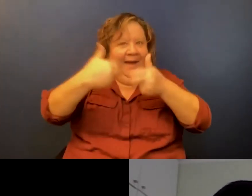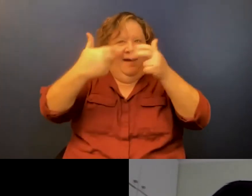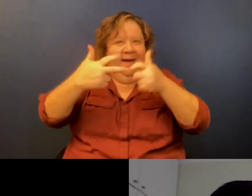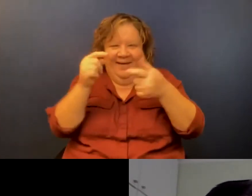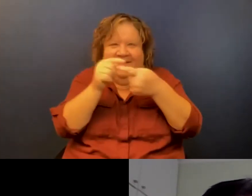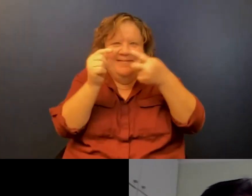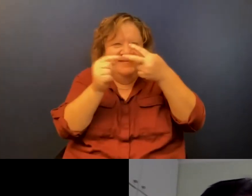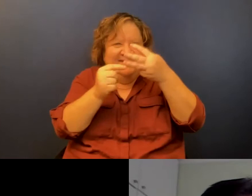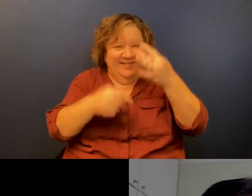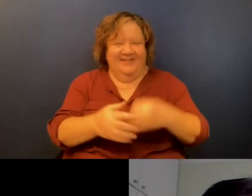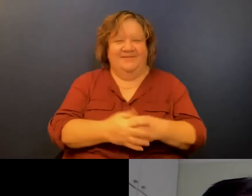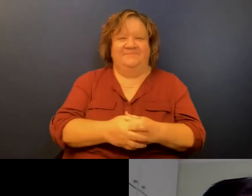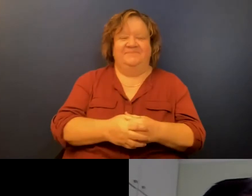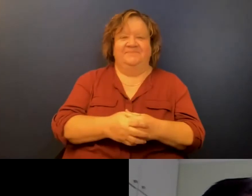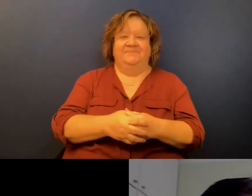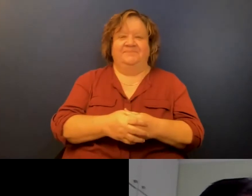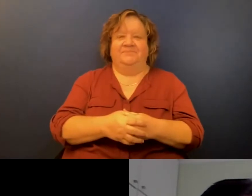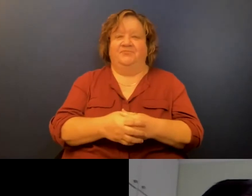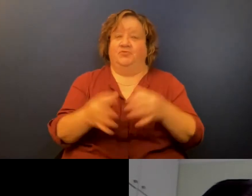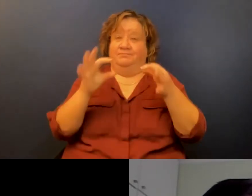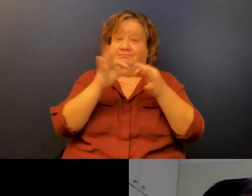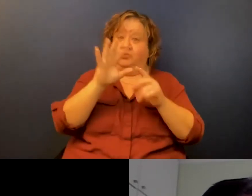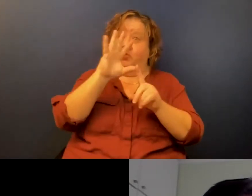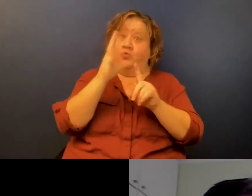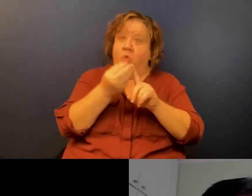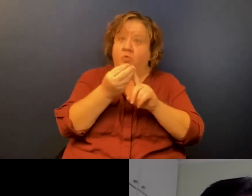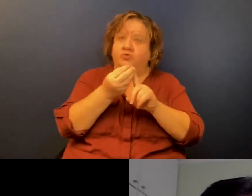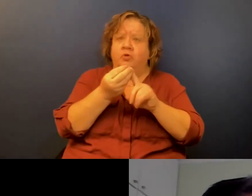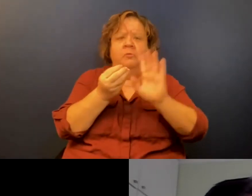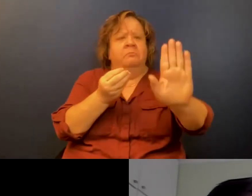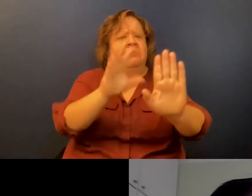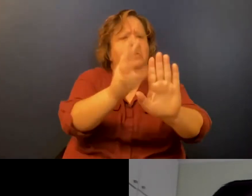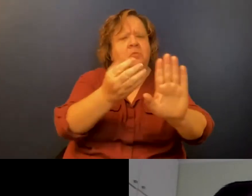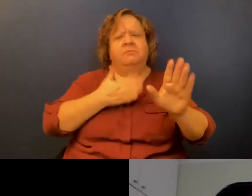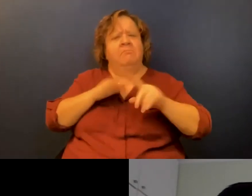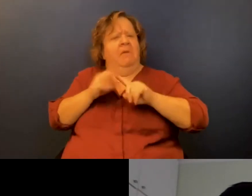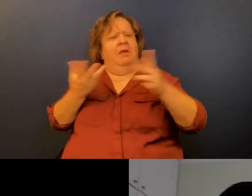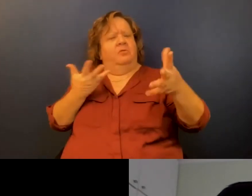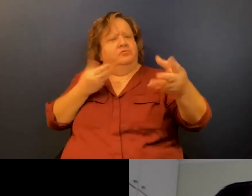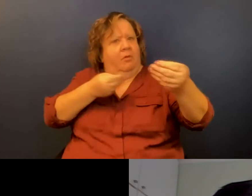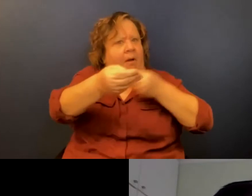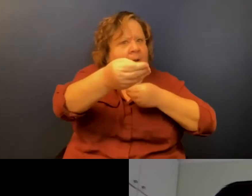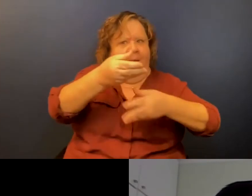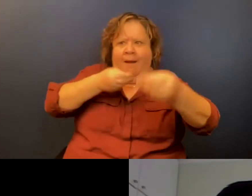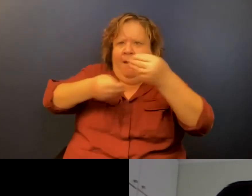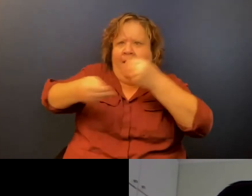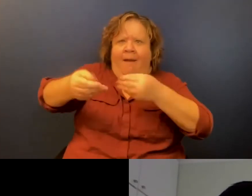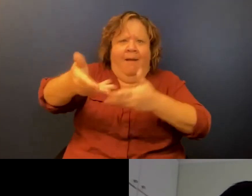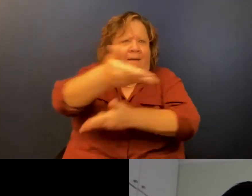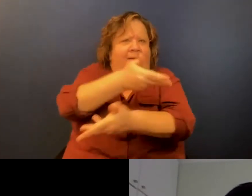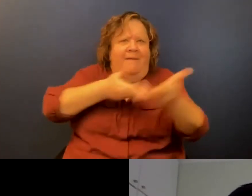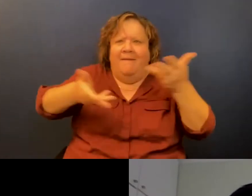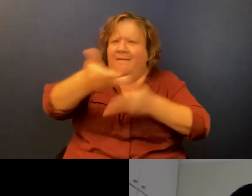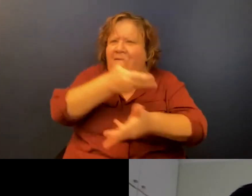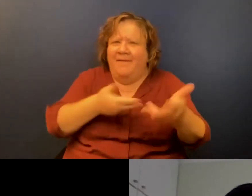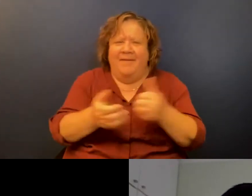exchange of, well, for instance, we had a game of trivia about